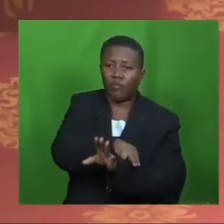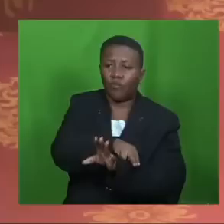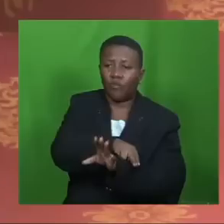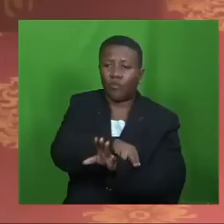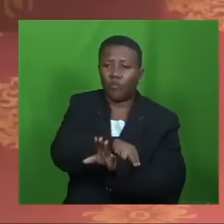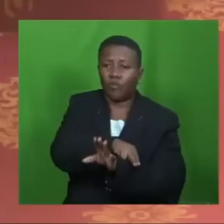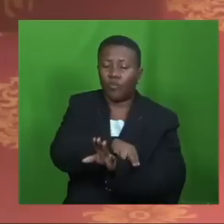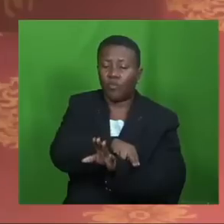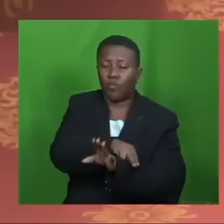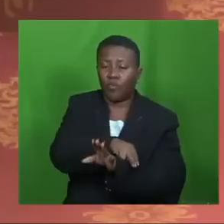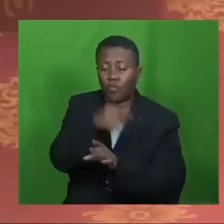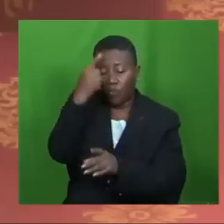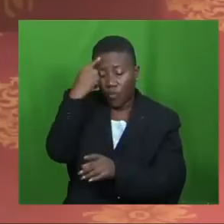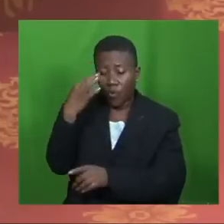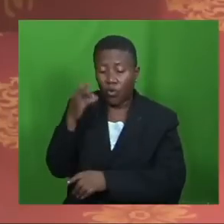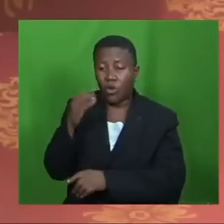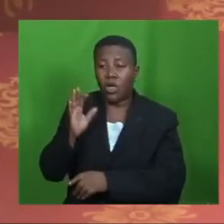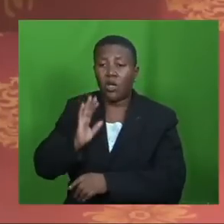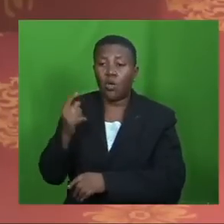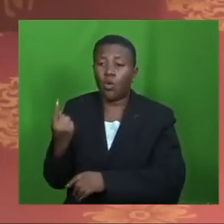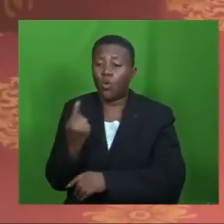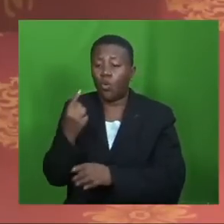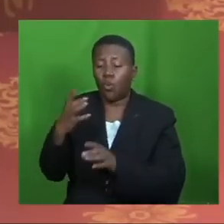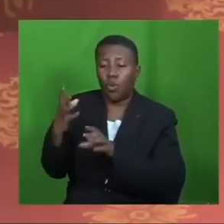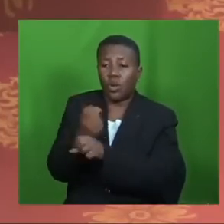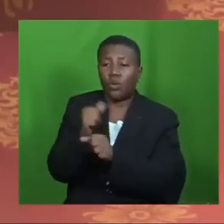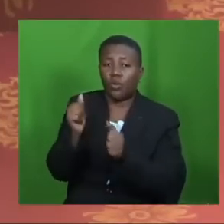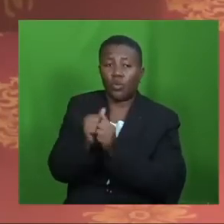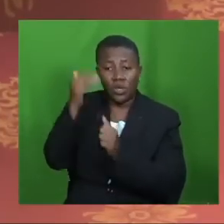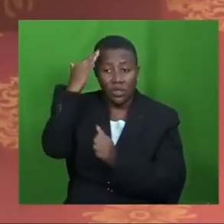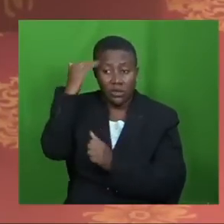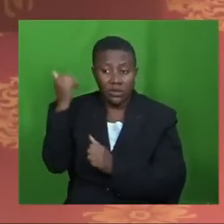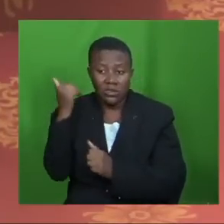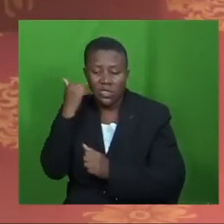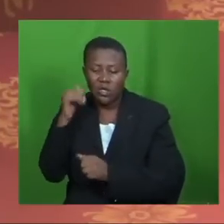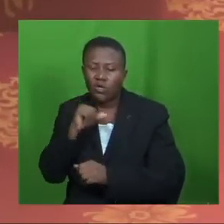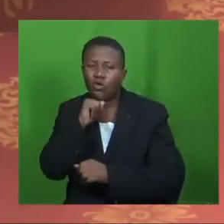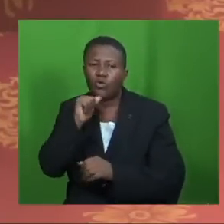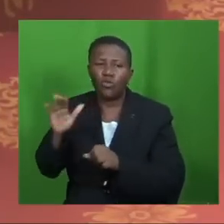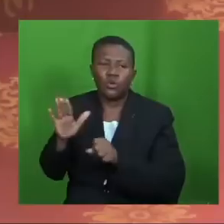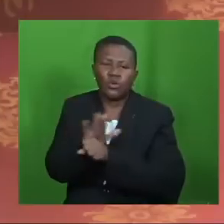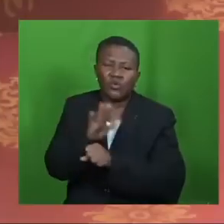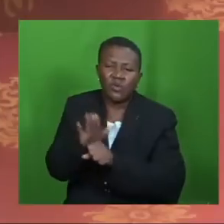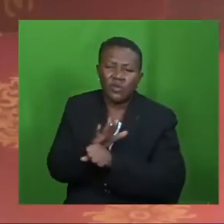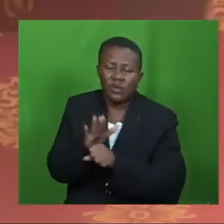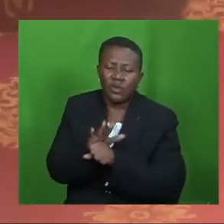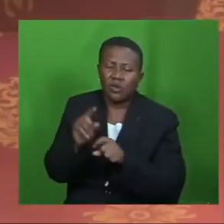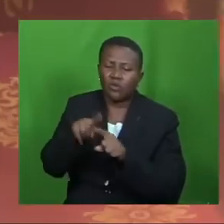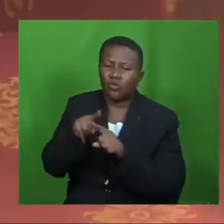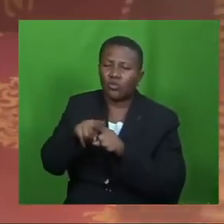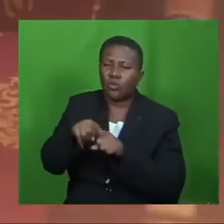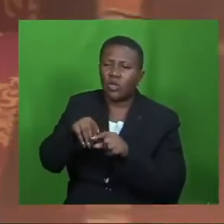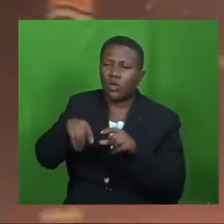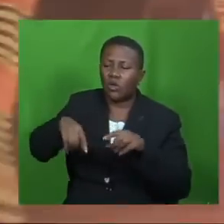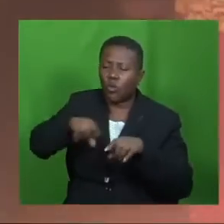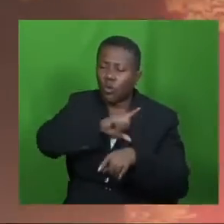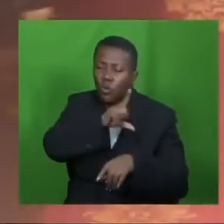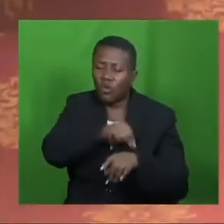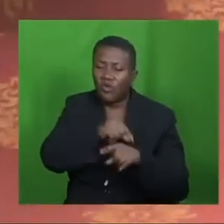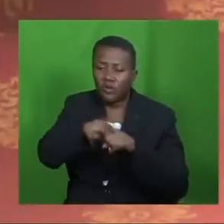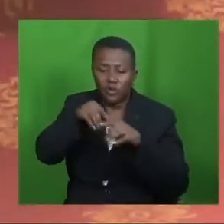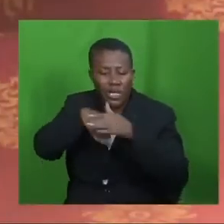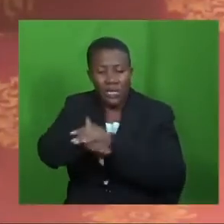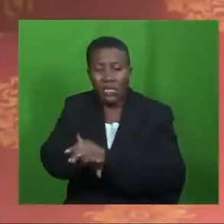our only win against South Korea, which gave us 3 points, was not enough to ensure our qualification to the next stage of the